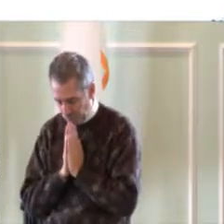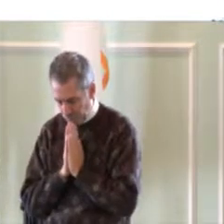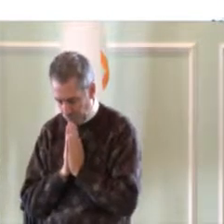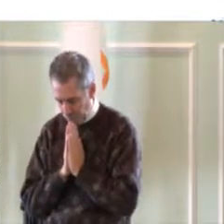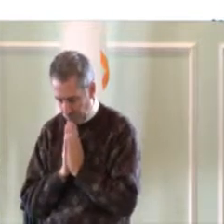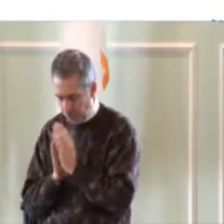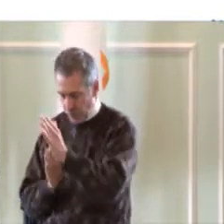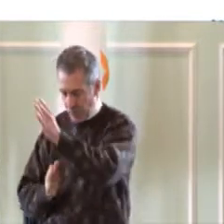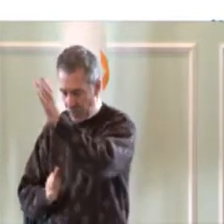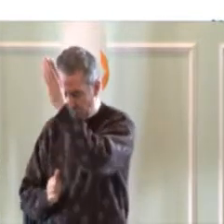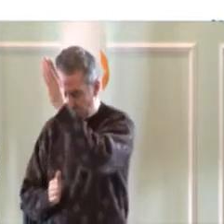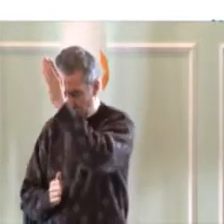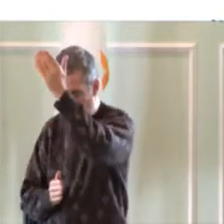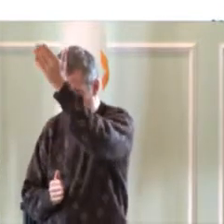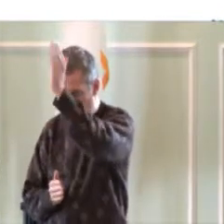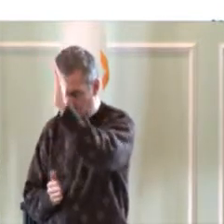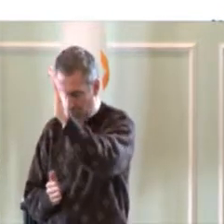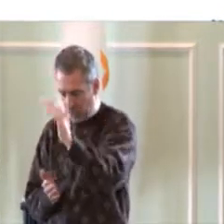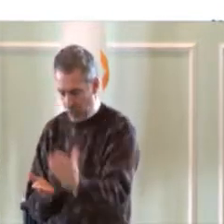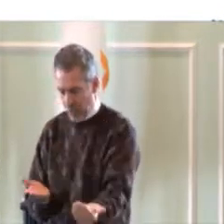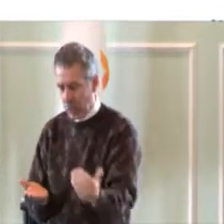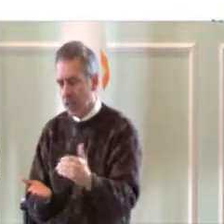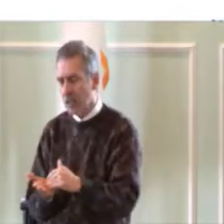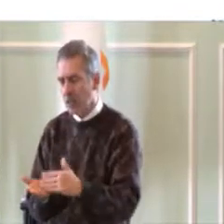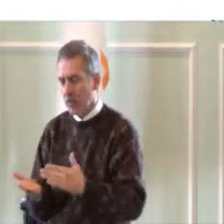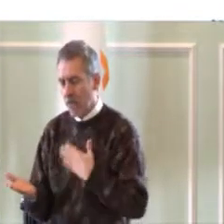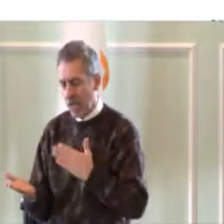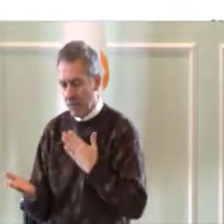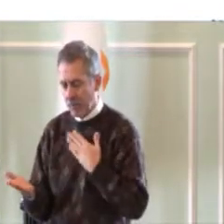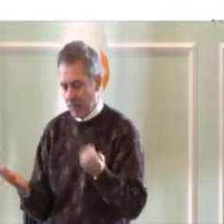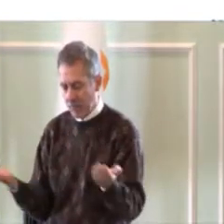Our Father and our God, once again, we are grateful to be here.